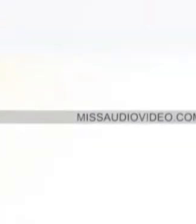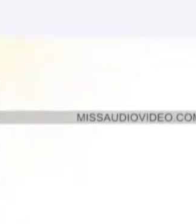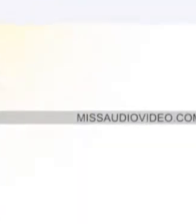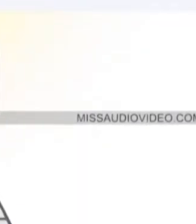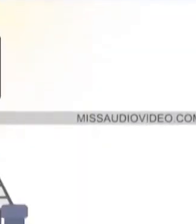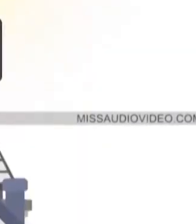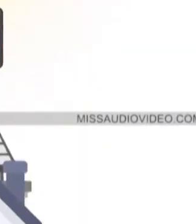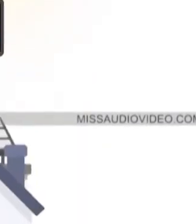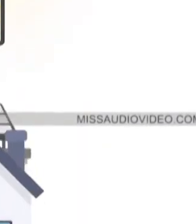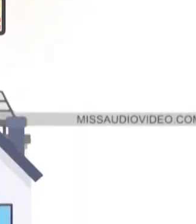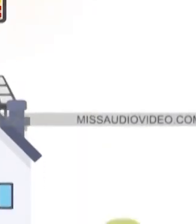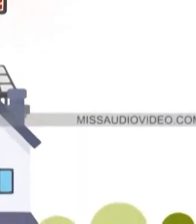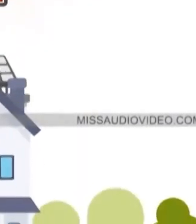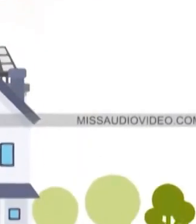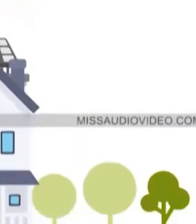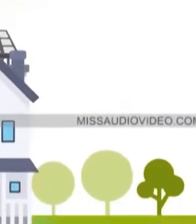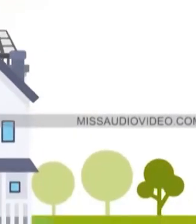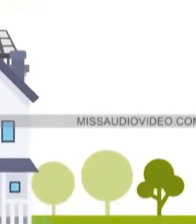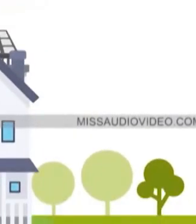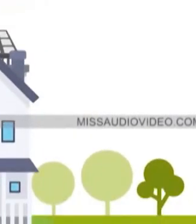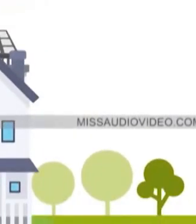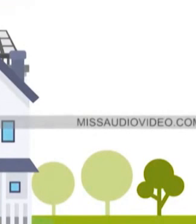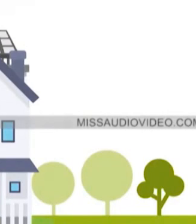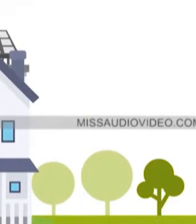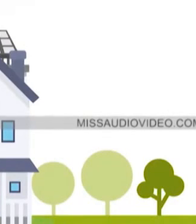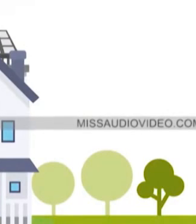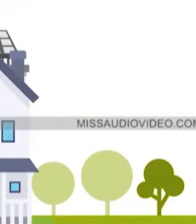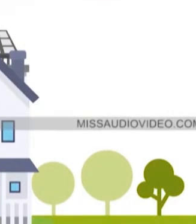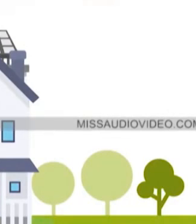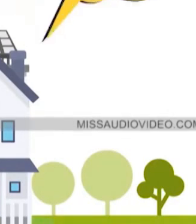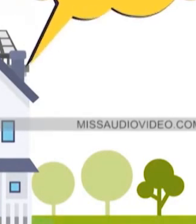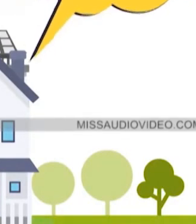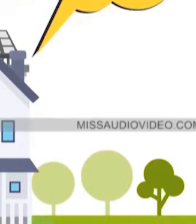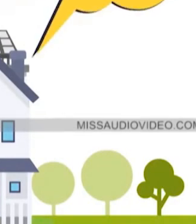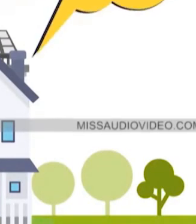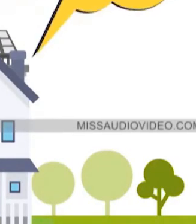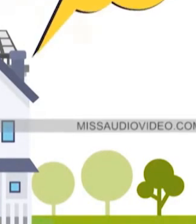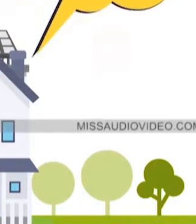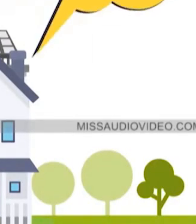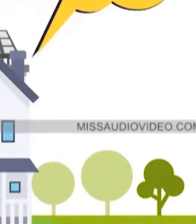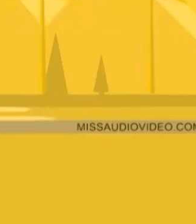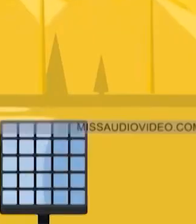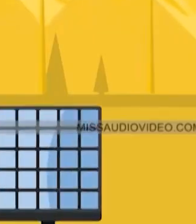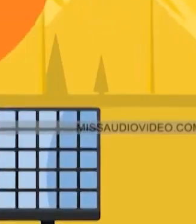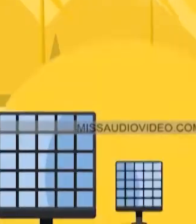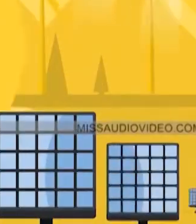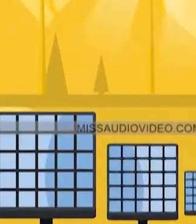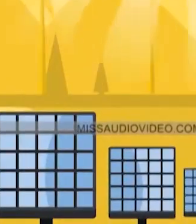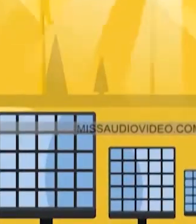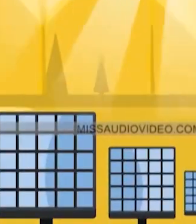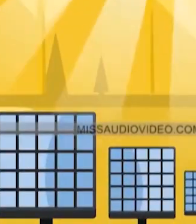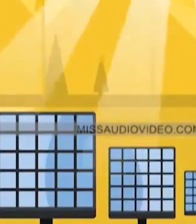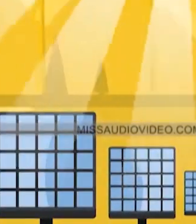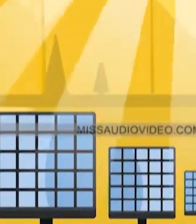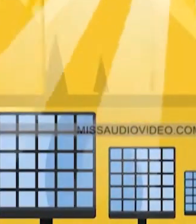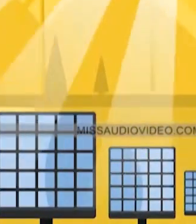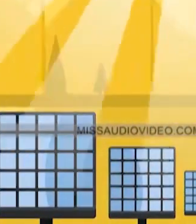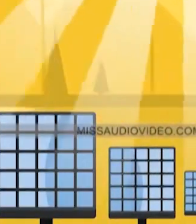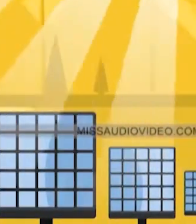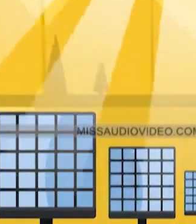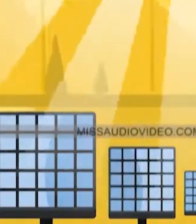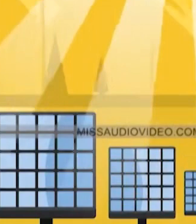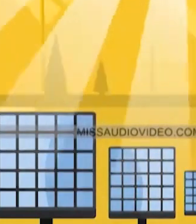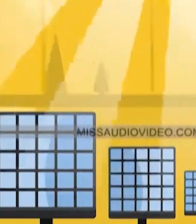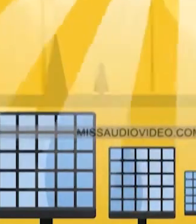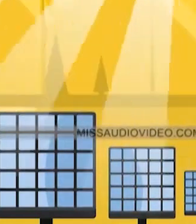Your solar electric system is connected directly to your utility power supply and through net metering, where the excess power your system